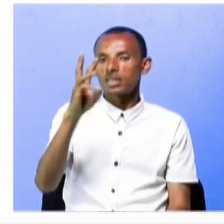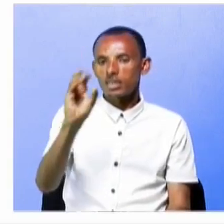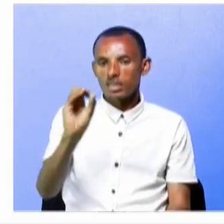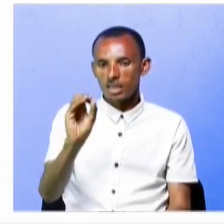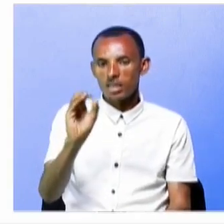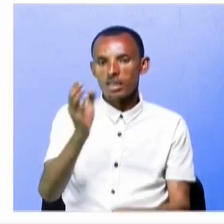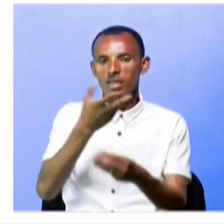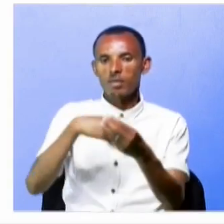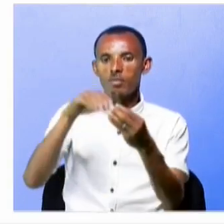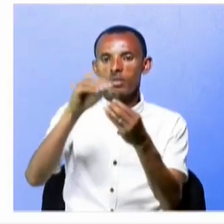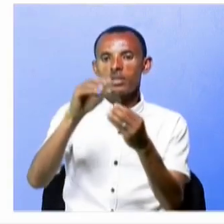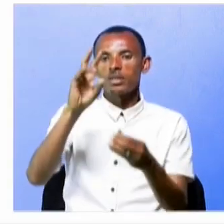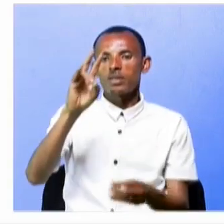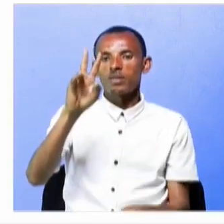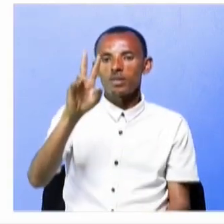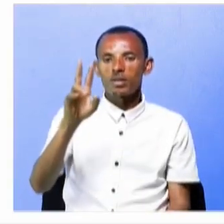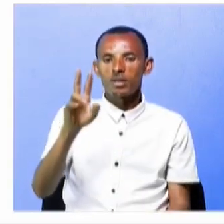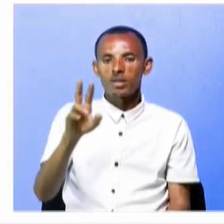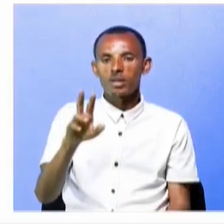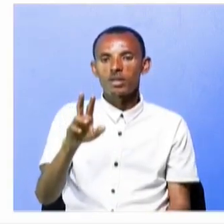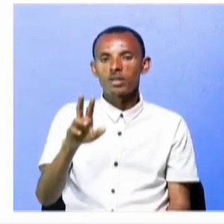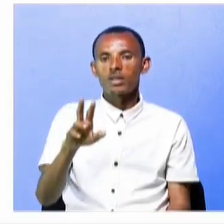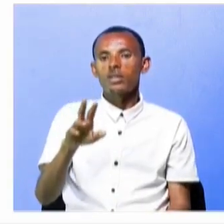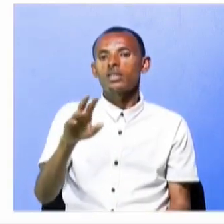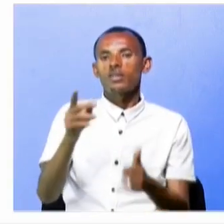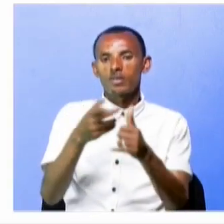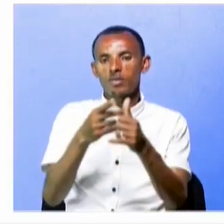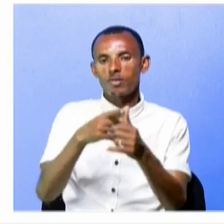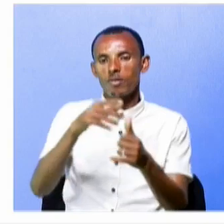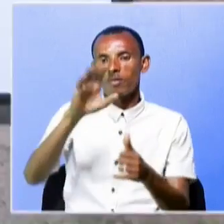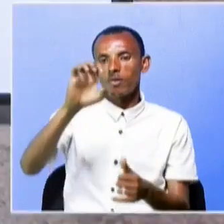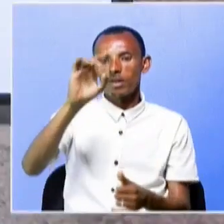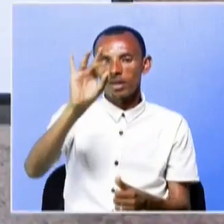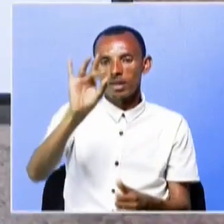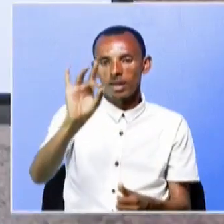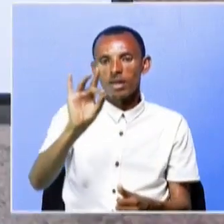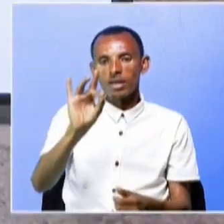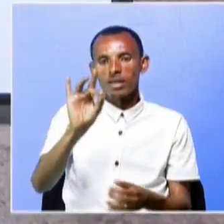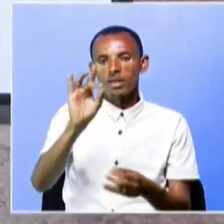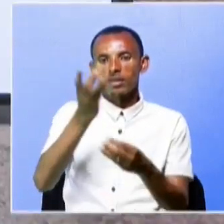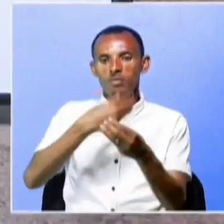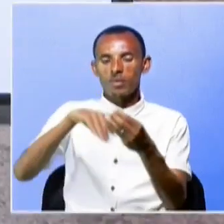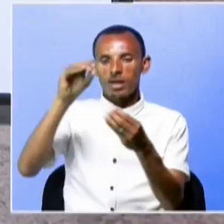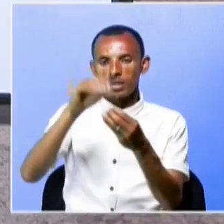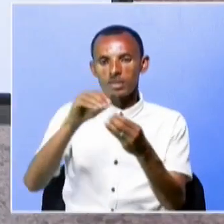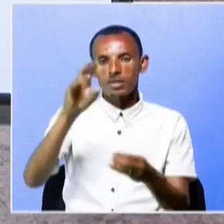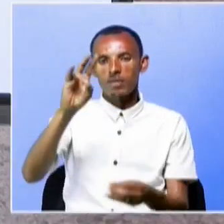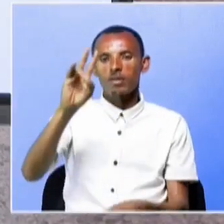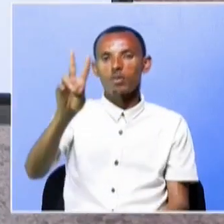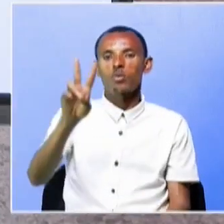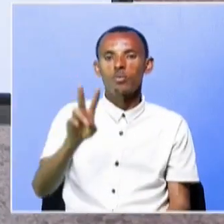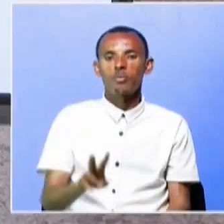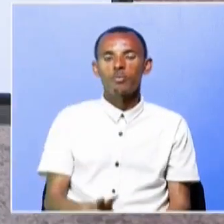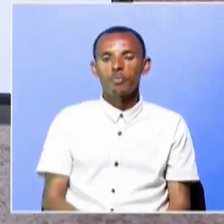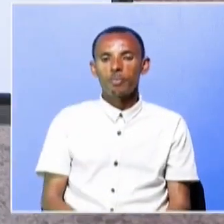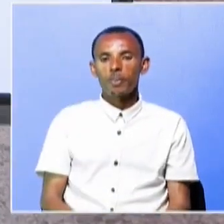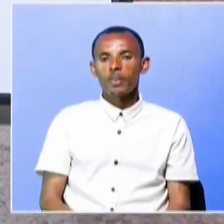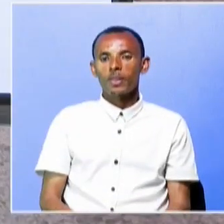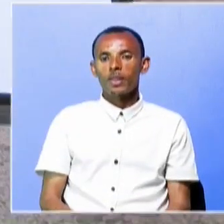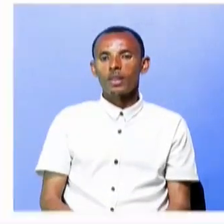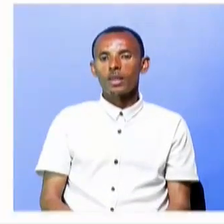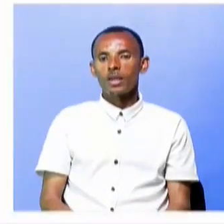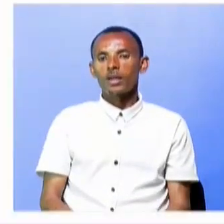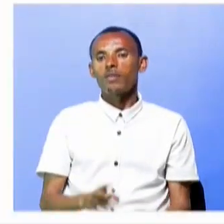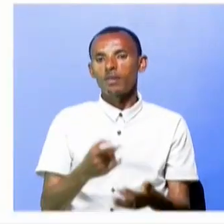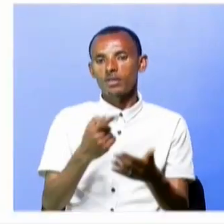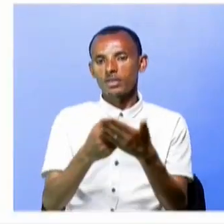by, no, the first one is 48. 48 to 60 to 72, right? So if you